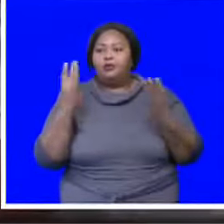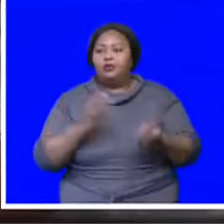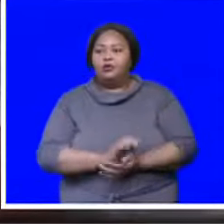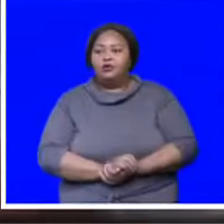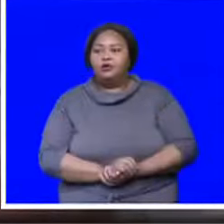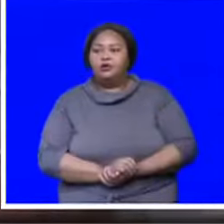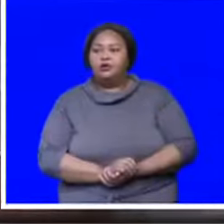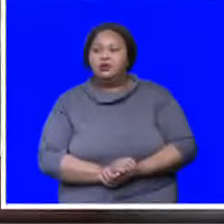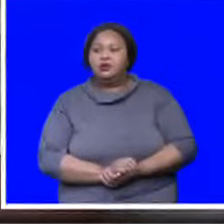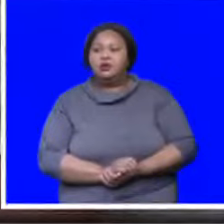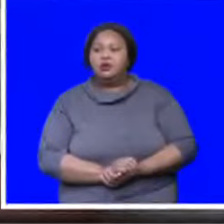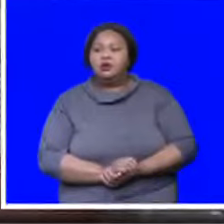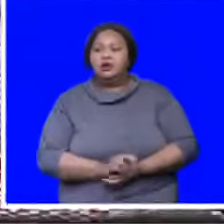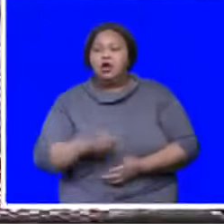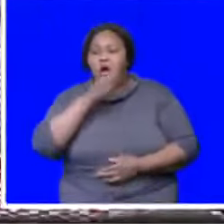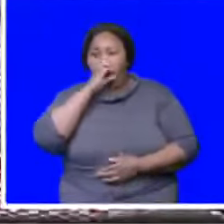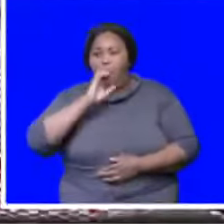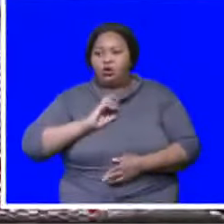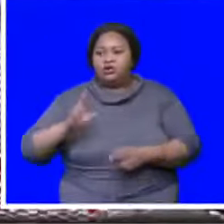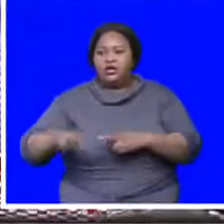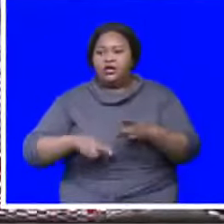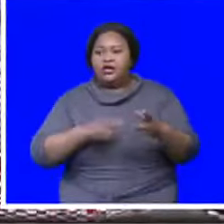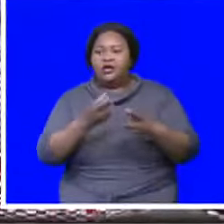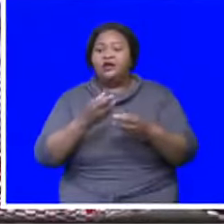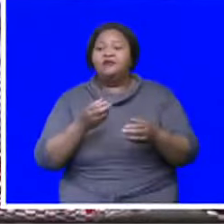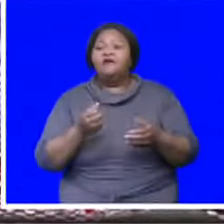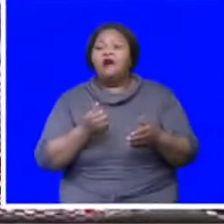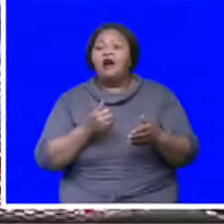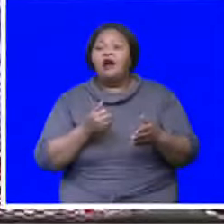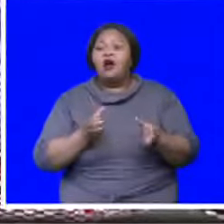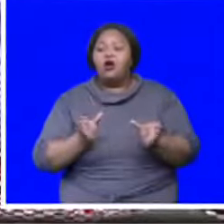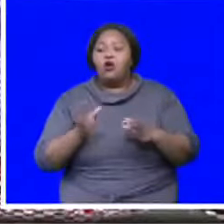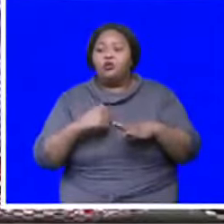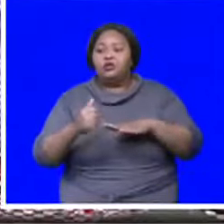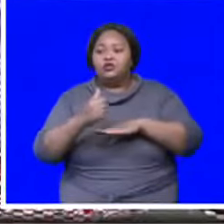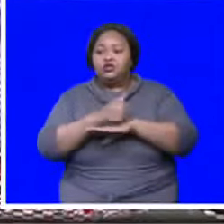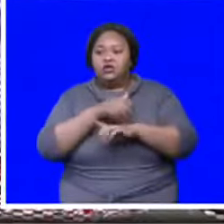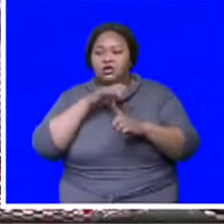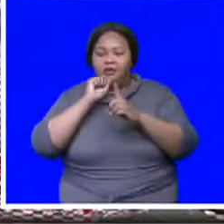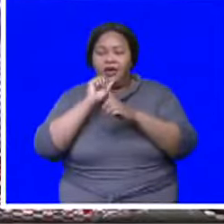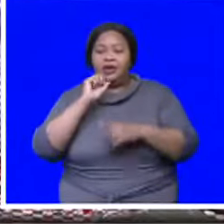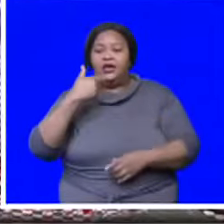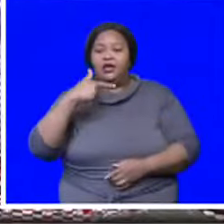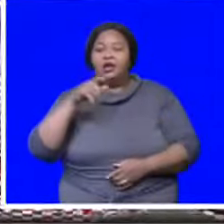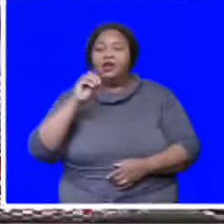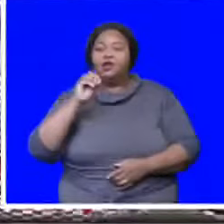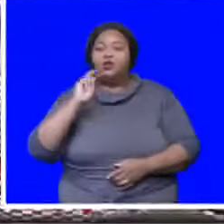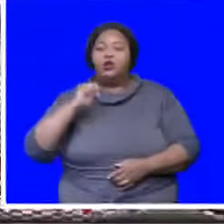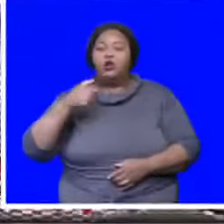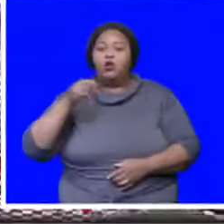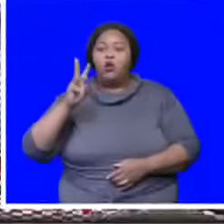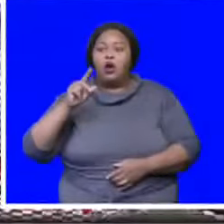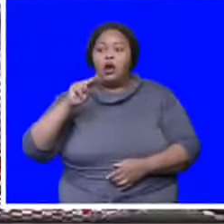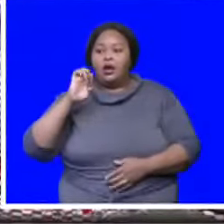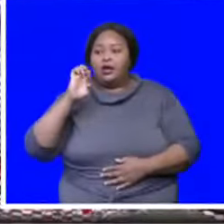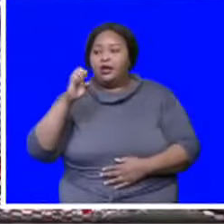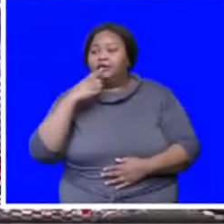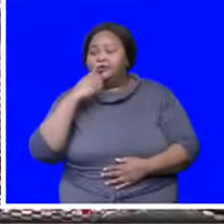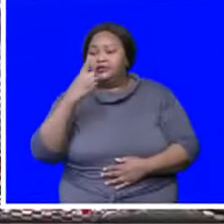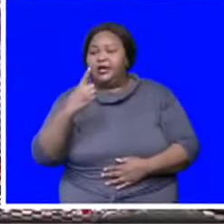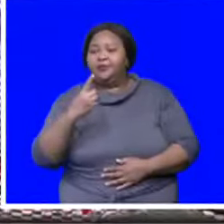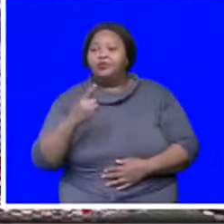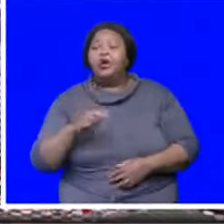Board Chairperson Dr. Nhlongwane says the board will ensure that every Liswat using water will be known and how much are